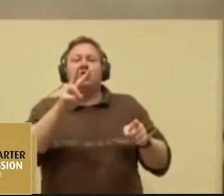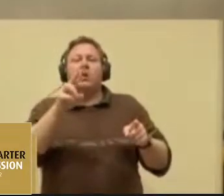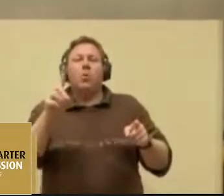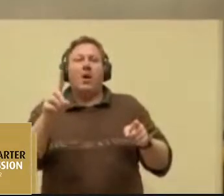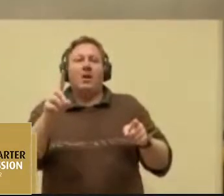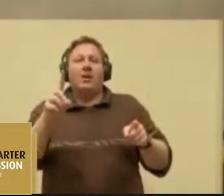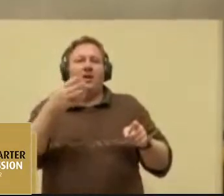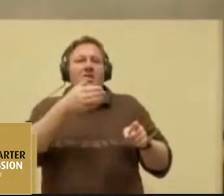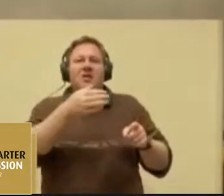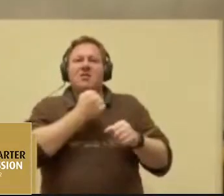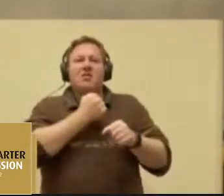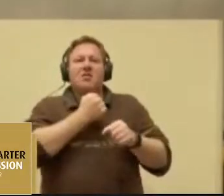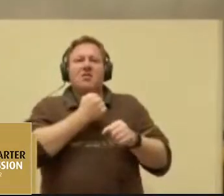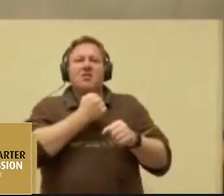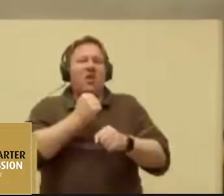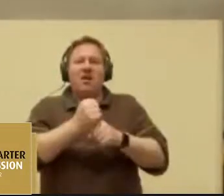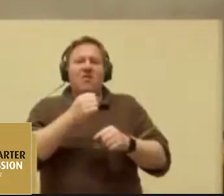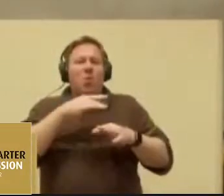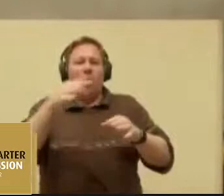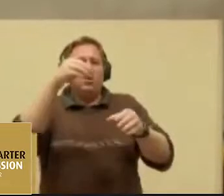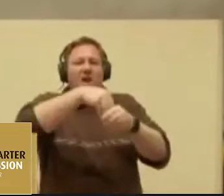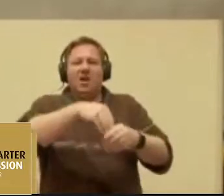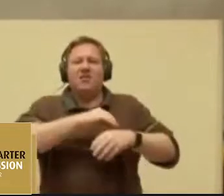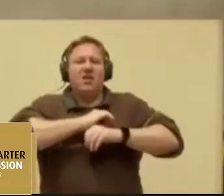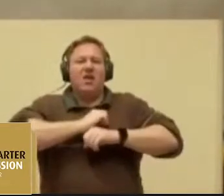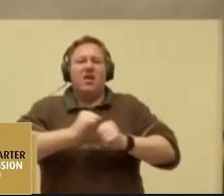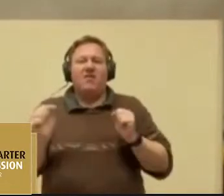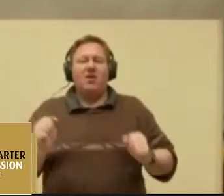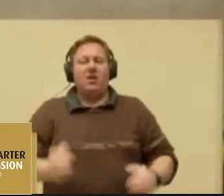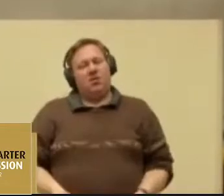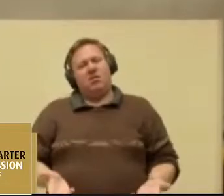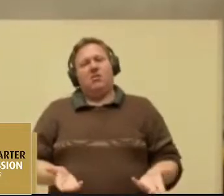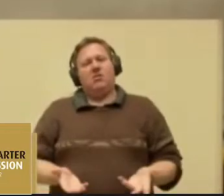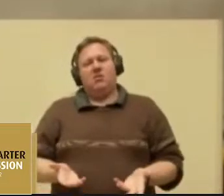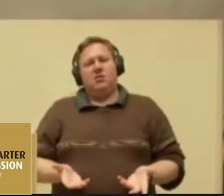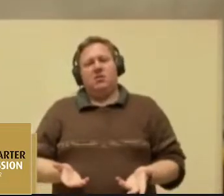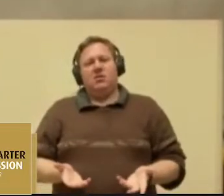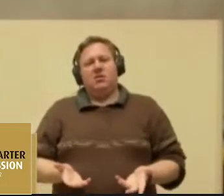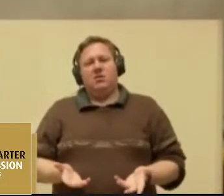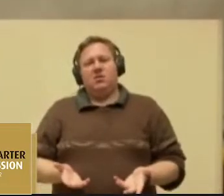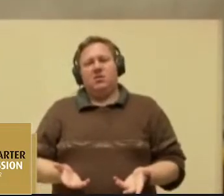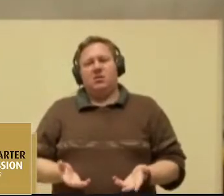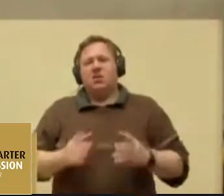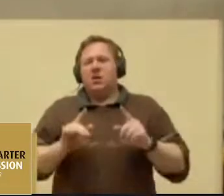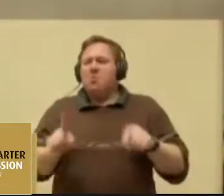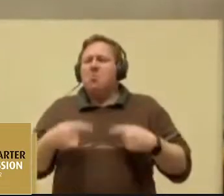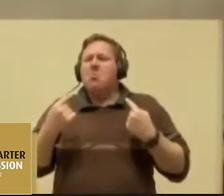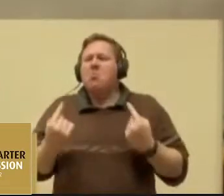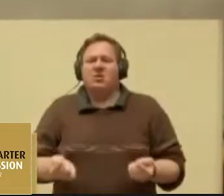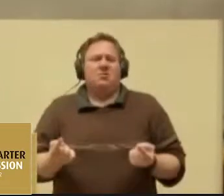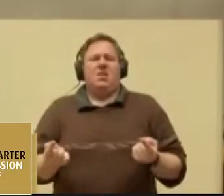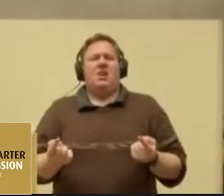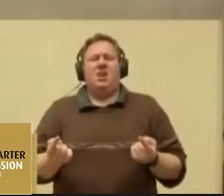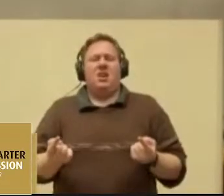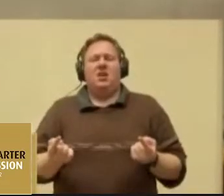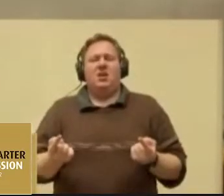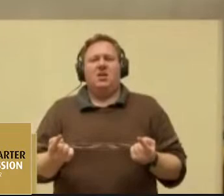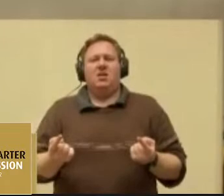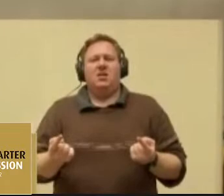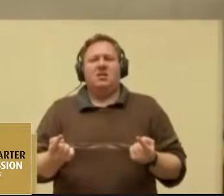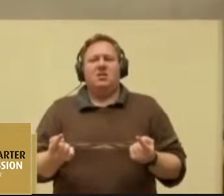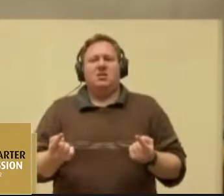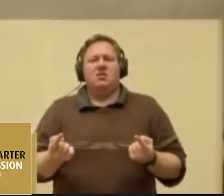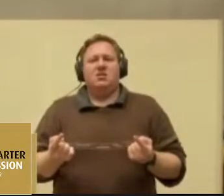water that went into that water tank i mean it is impossible that we cannot